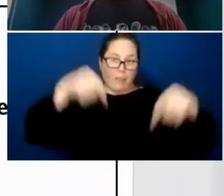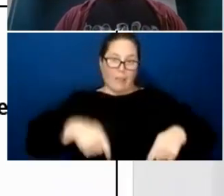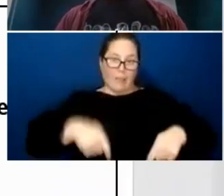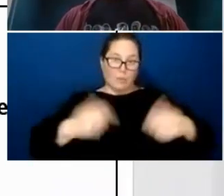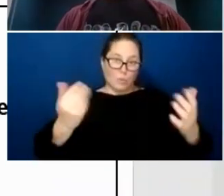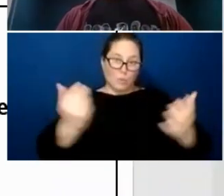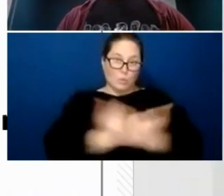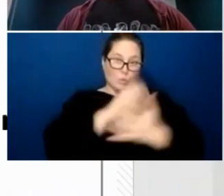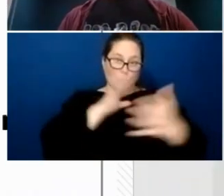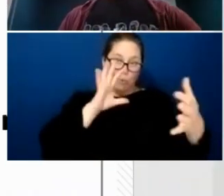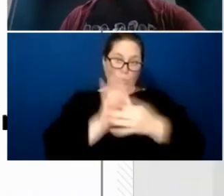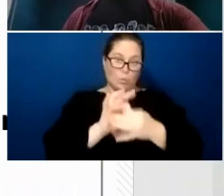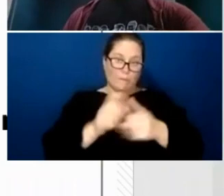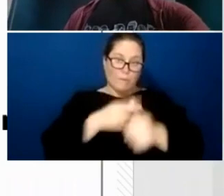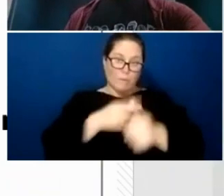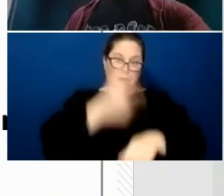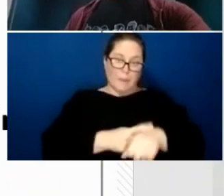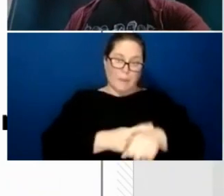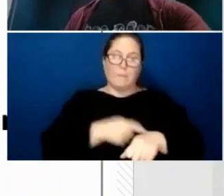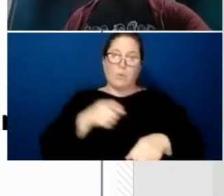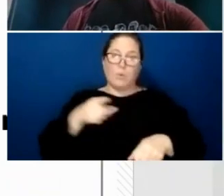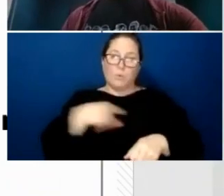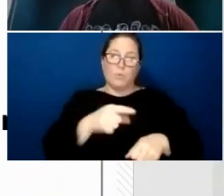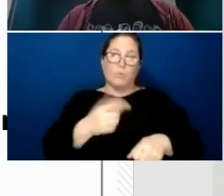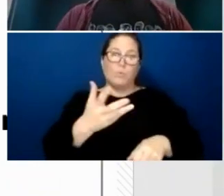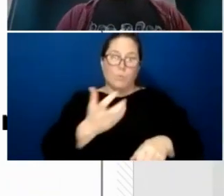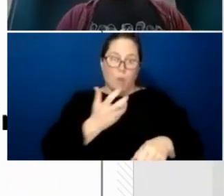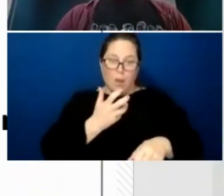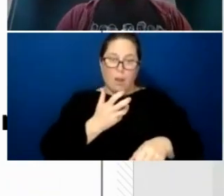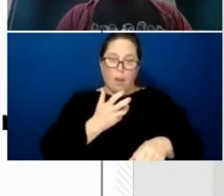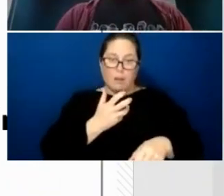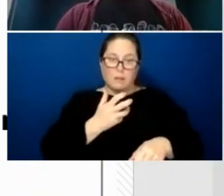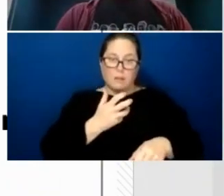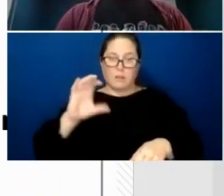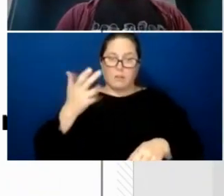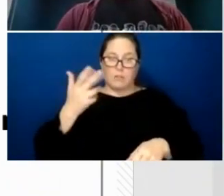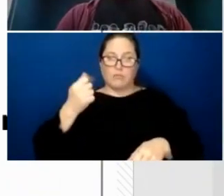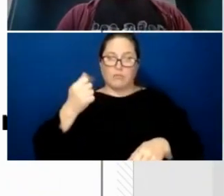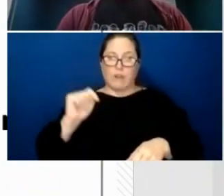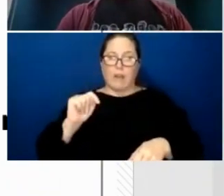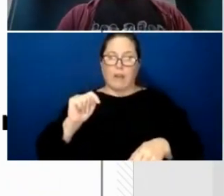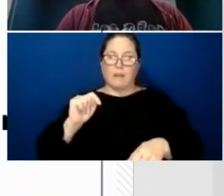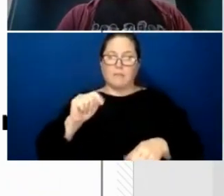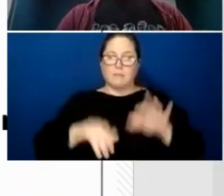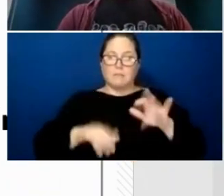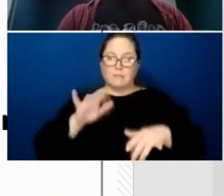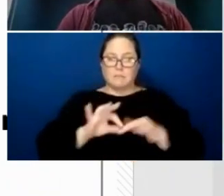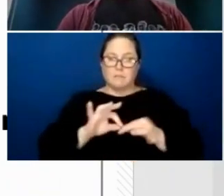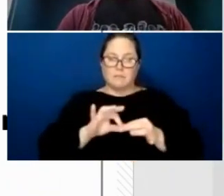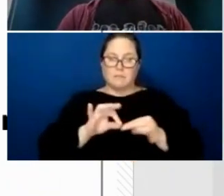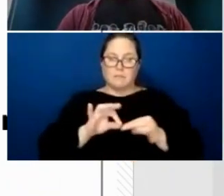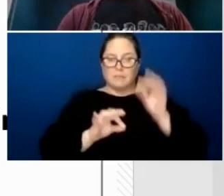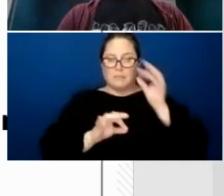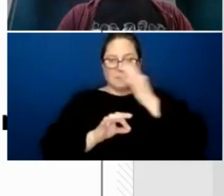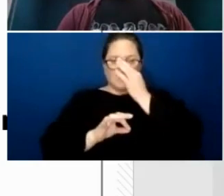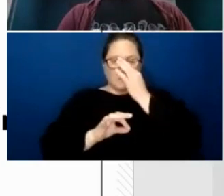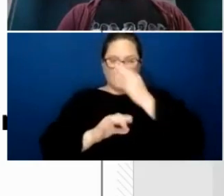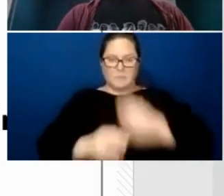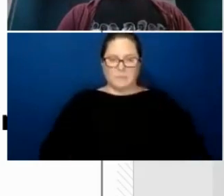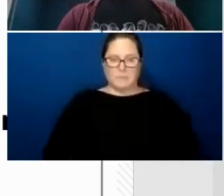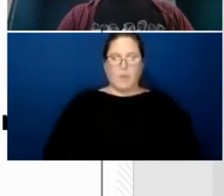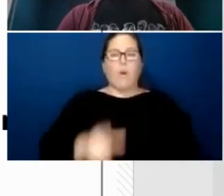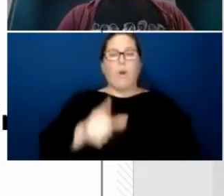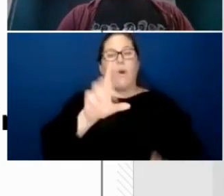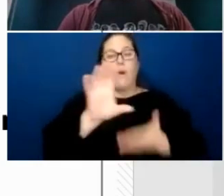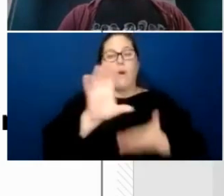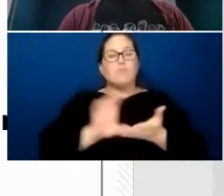teachers here, and you'd like these resources, go to the chat right now. Thank you, Sarah. She did our cursive writing exercise. That's